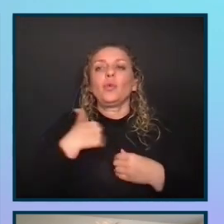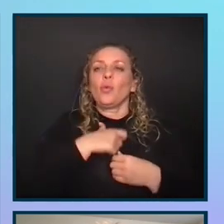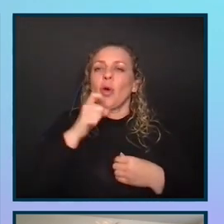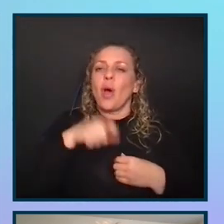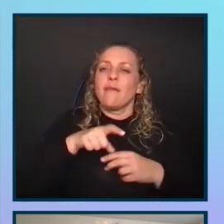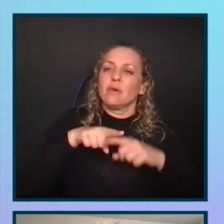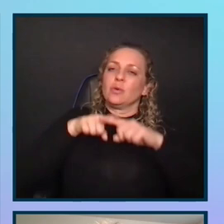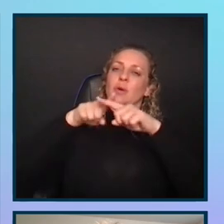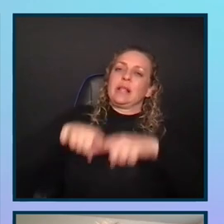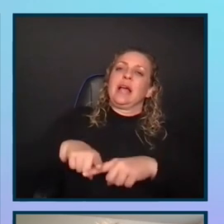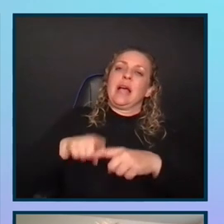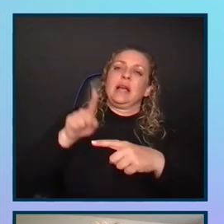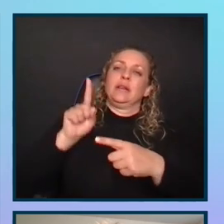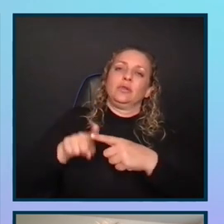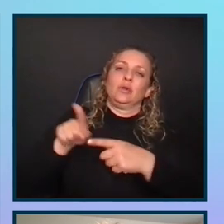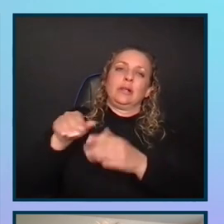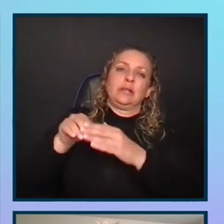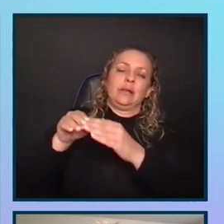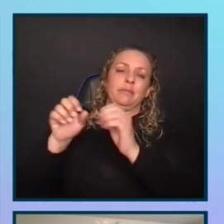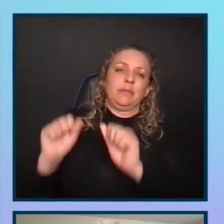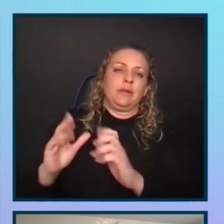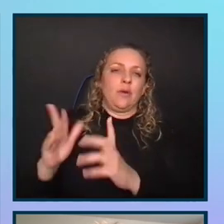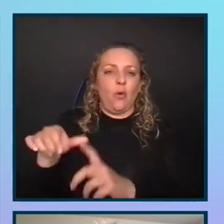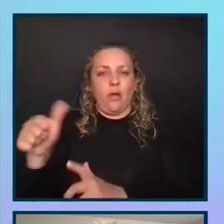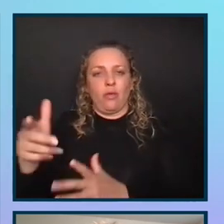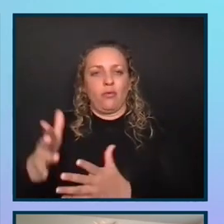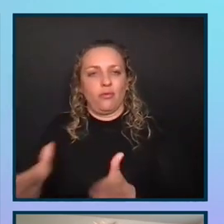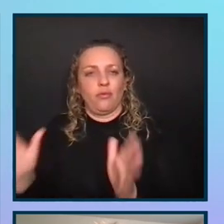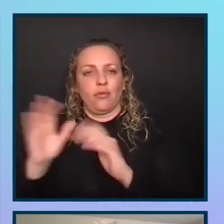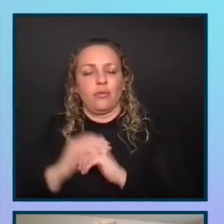an accessibility overlay or any other partner.